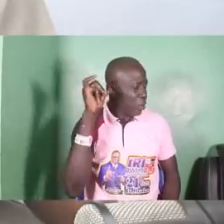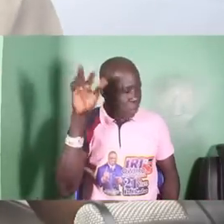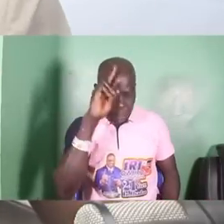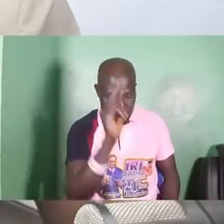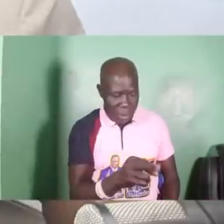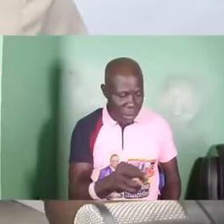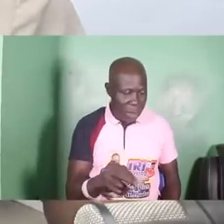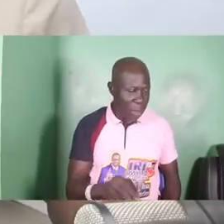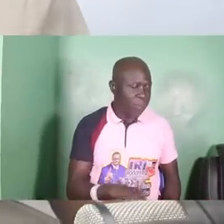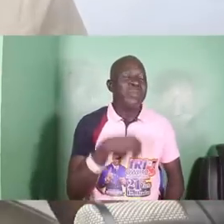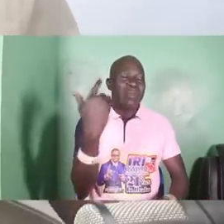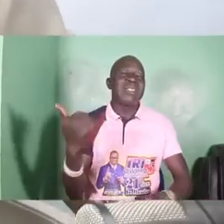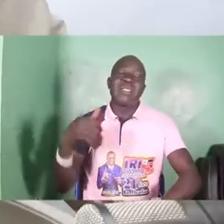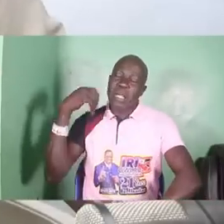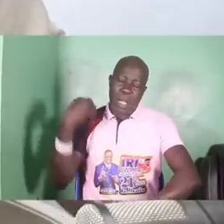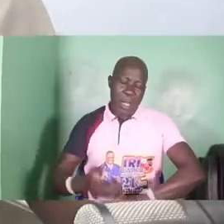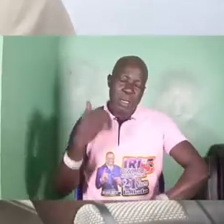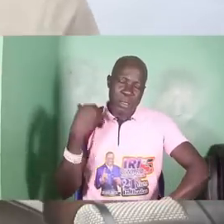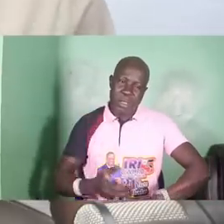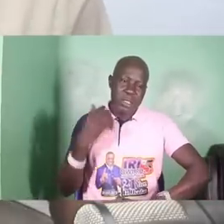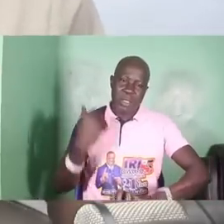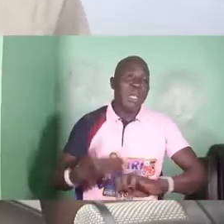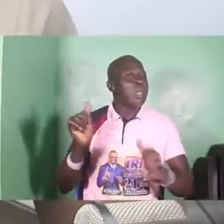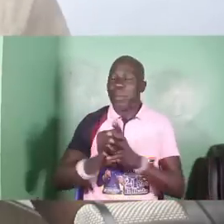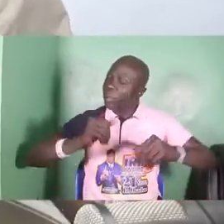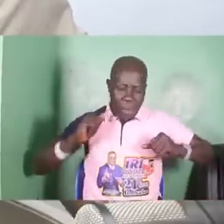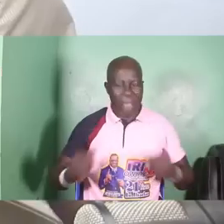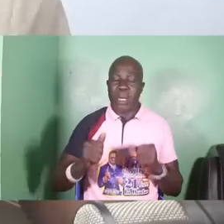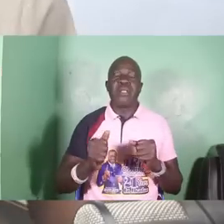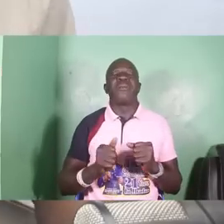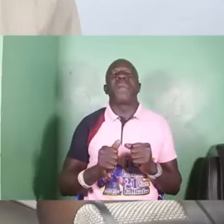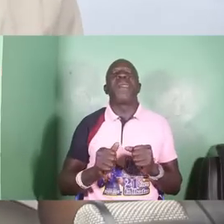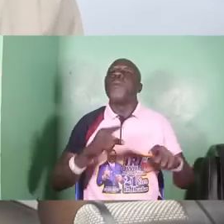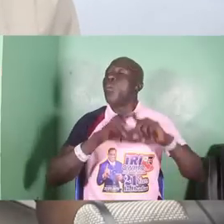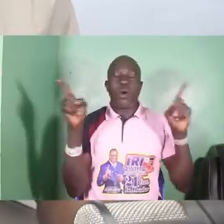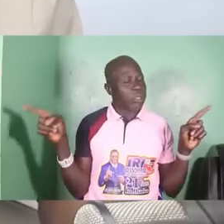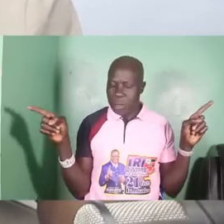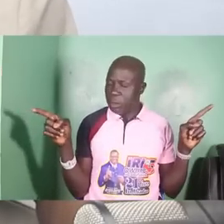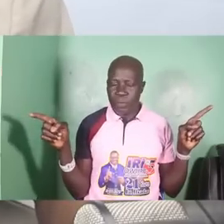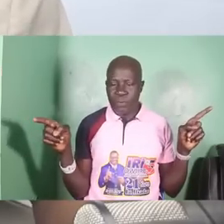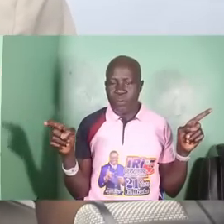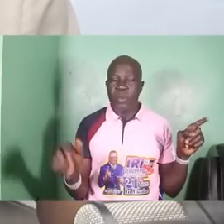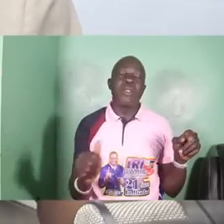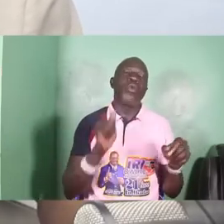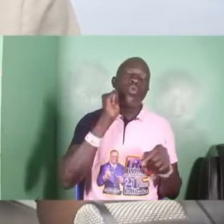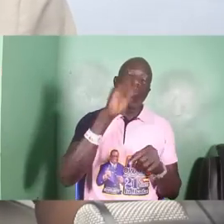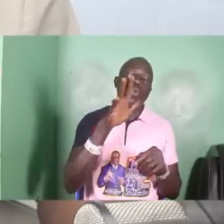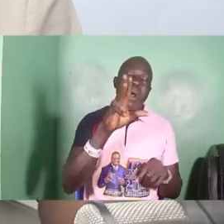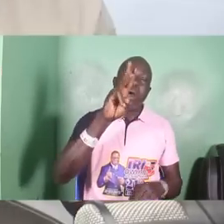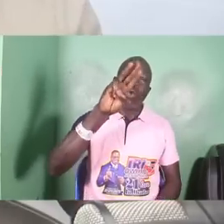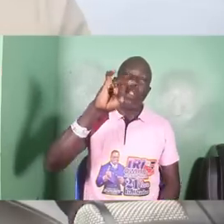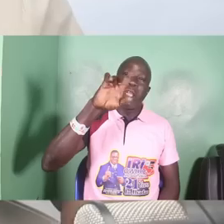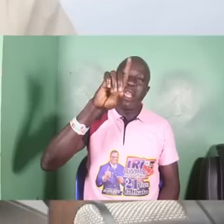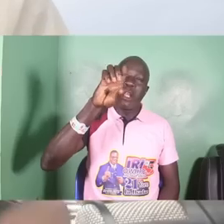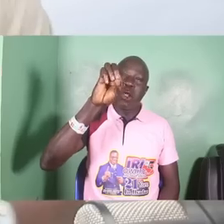listen, sir. Things were very tall. Were very hard and powerful. But a widow